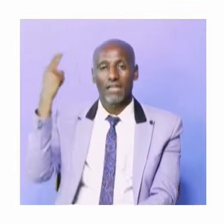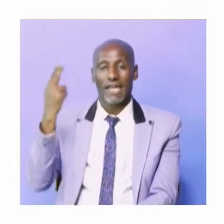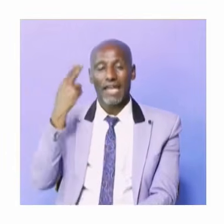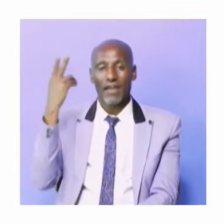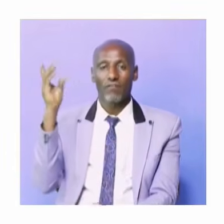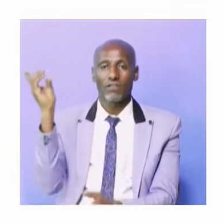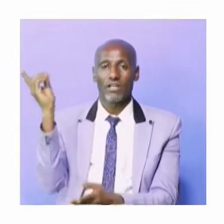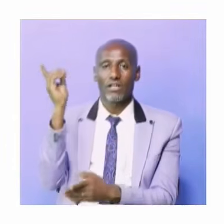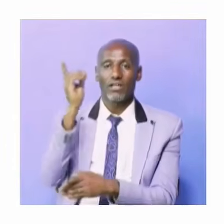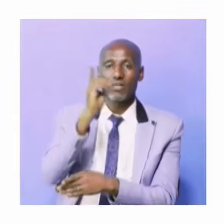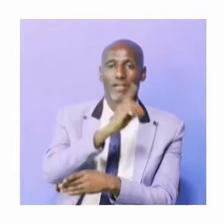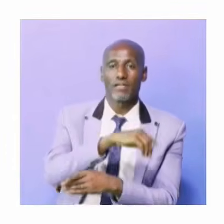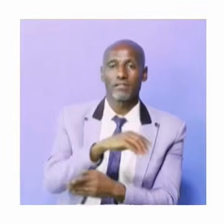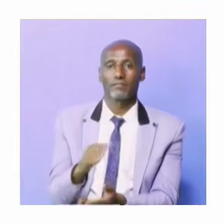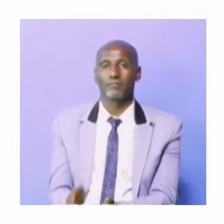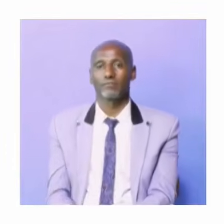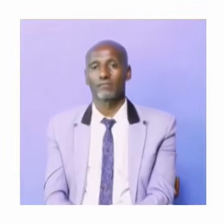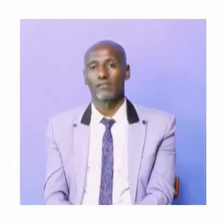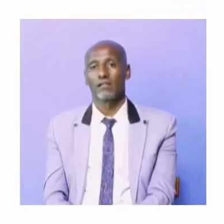English.